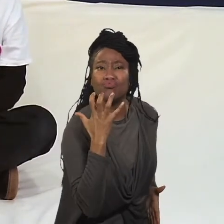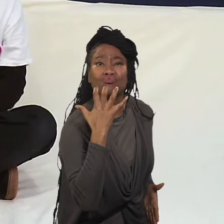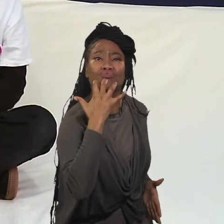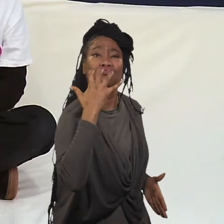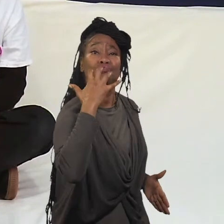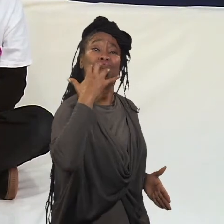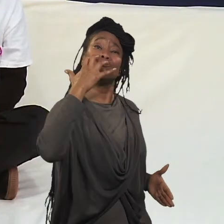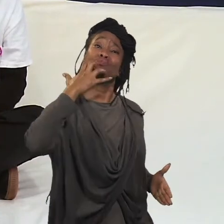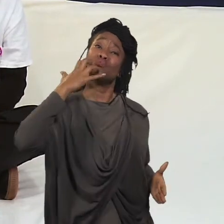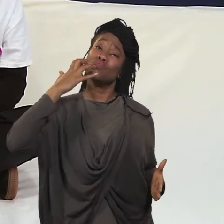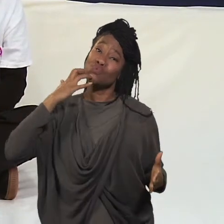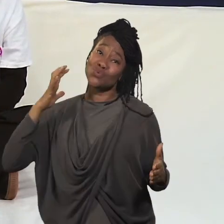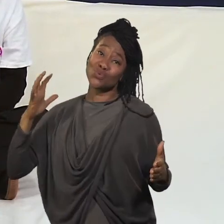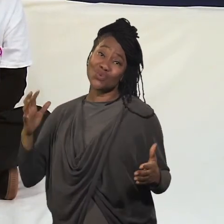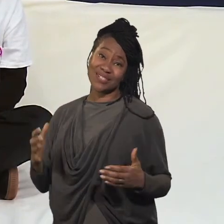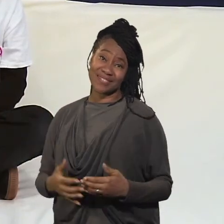through.